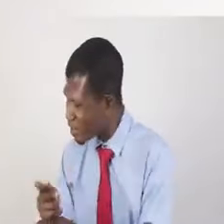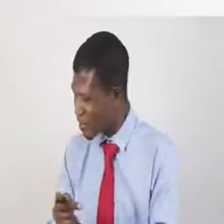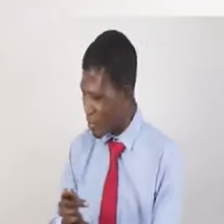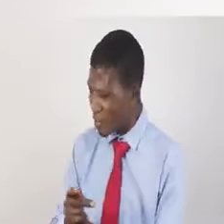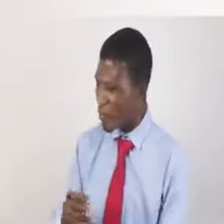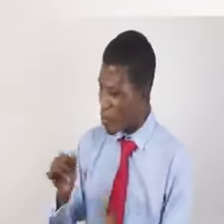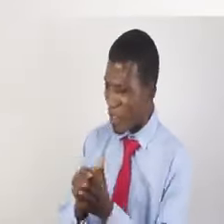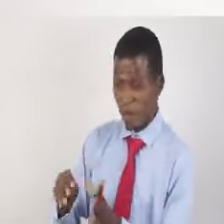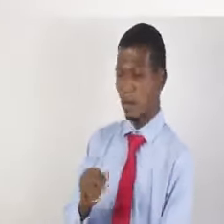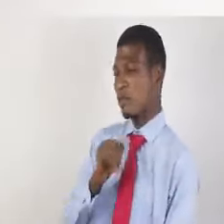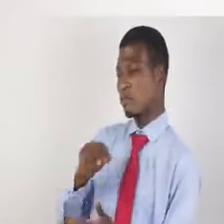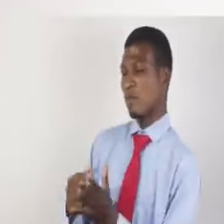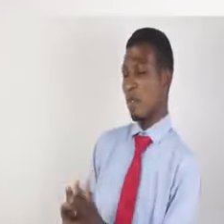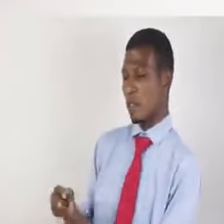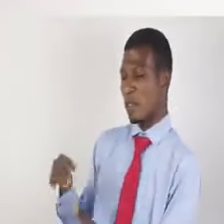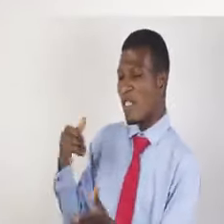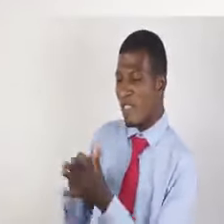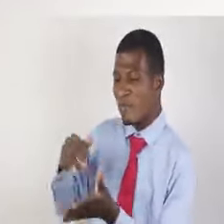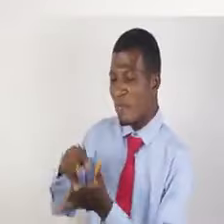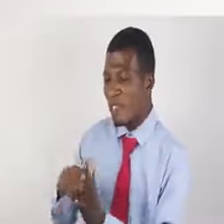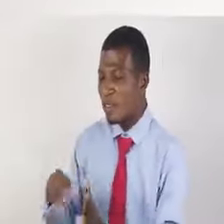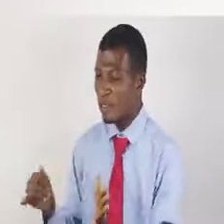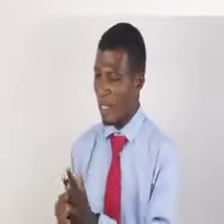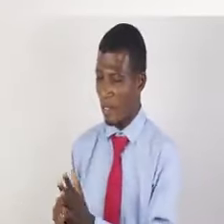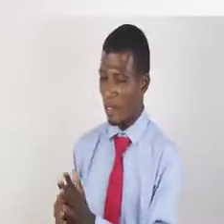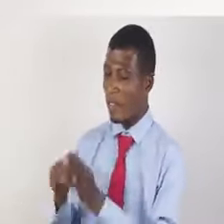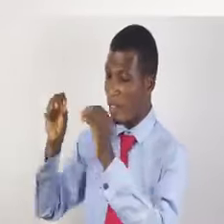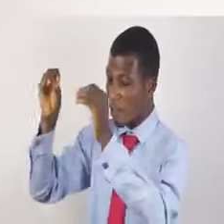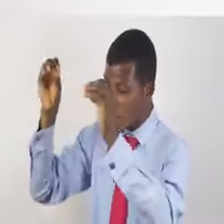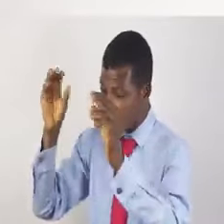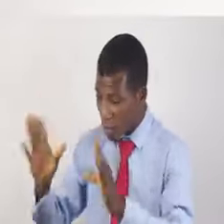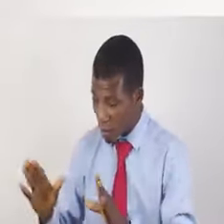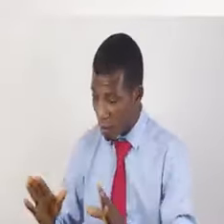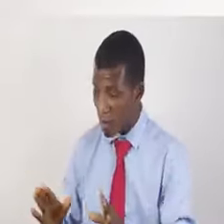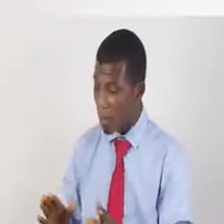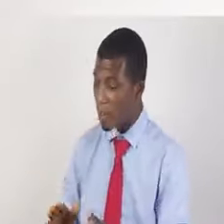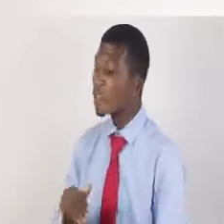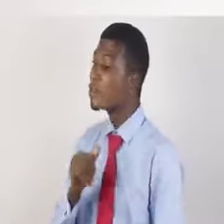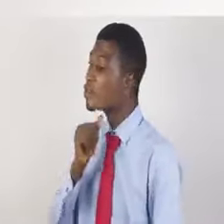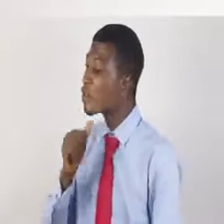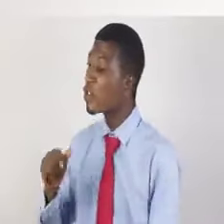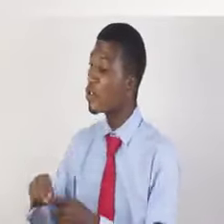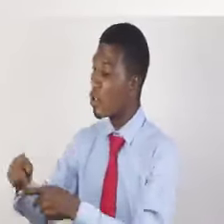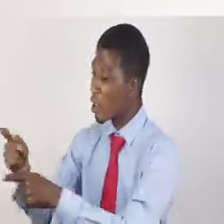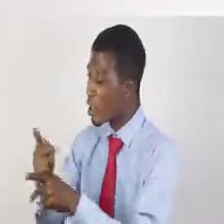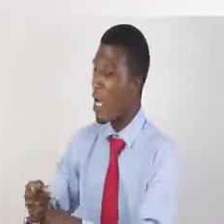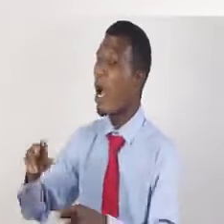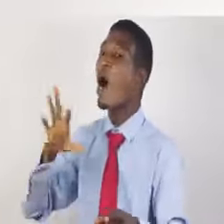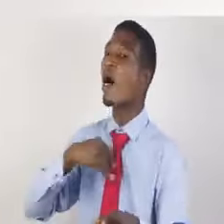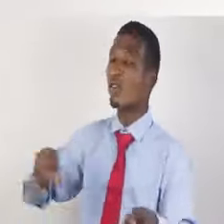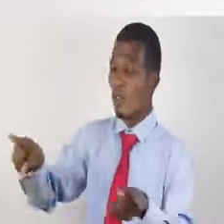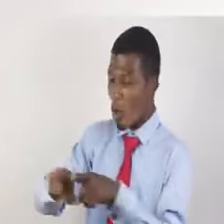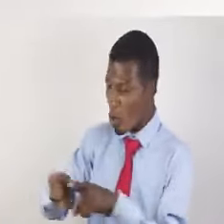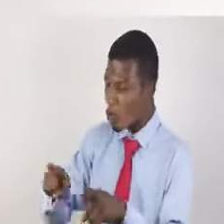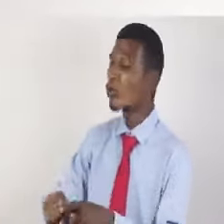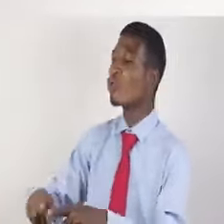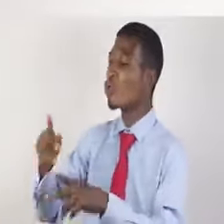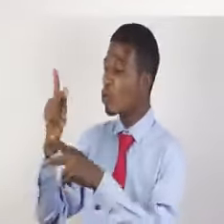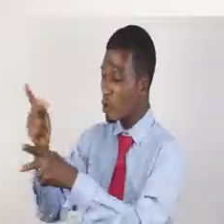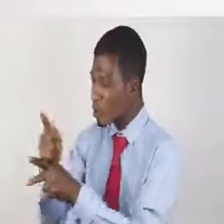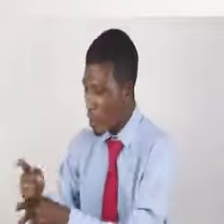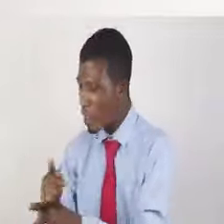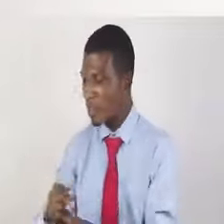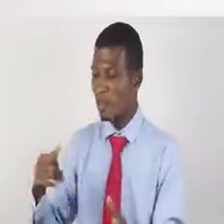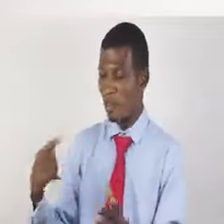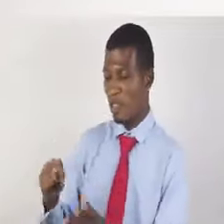negating itself. But that's not the case, because it simply means teach us not to care and also care.